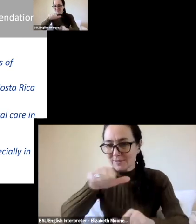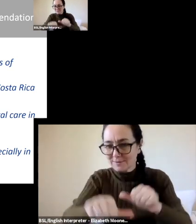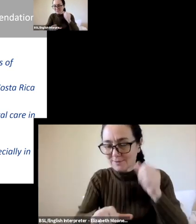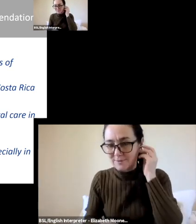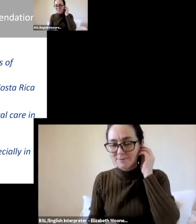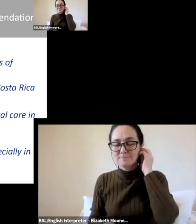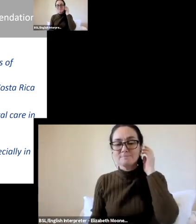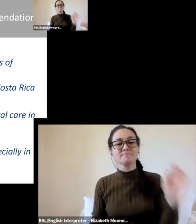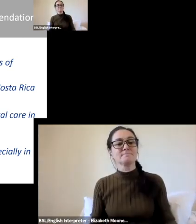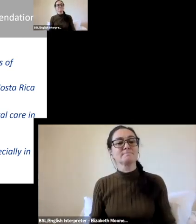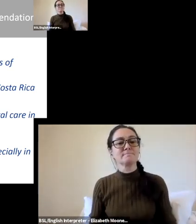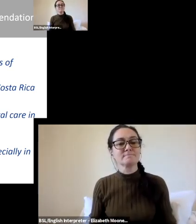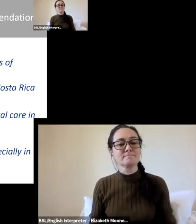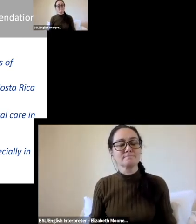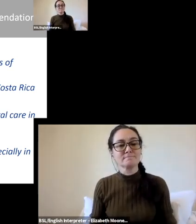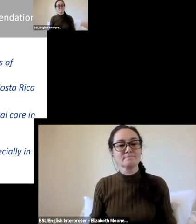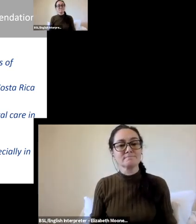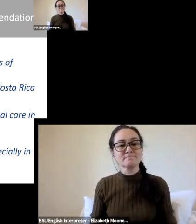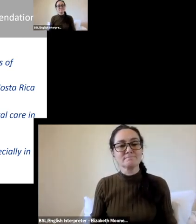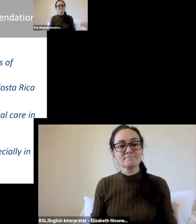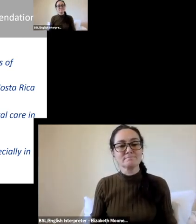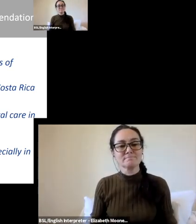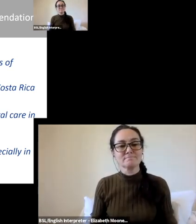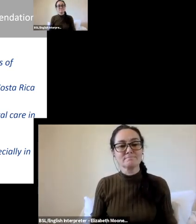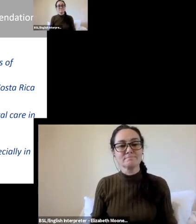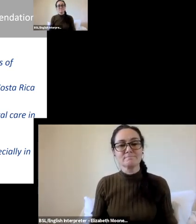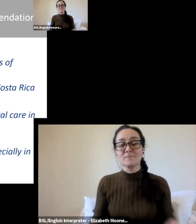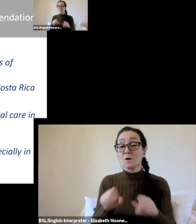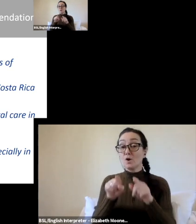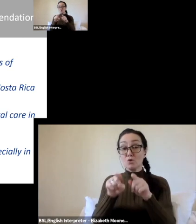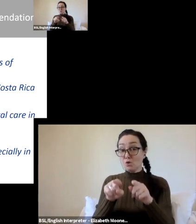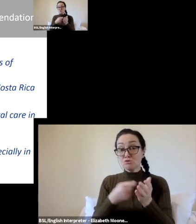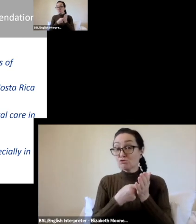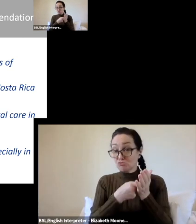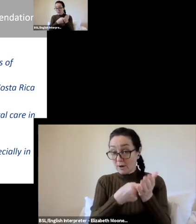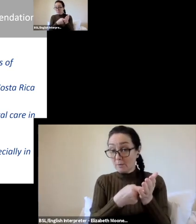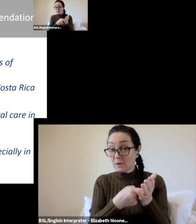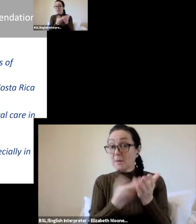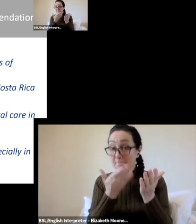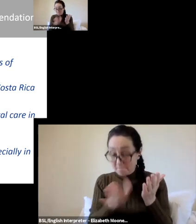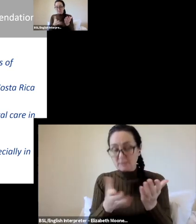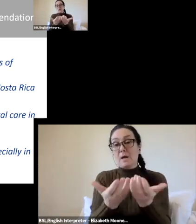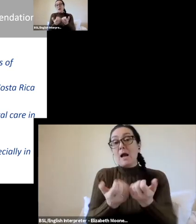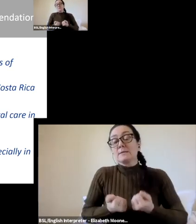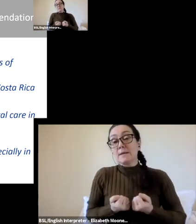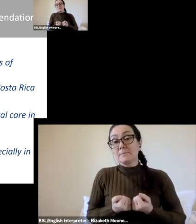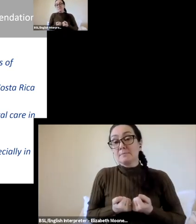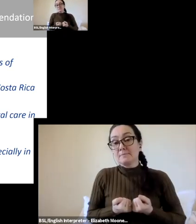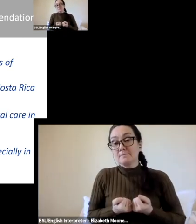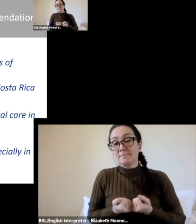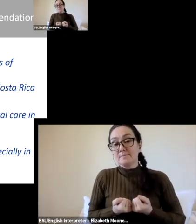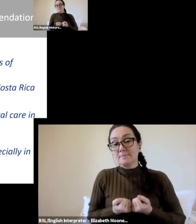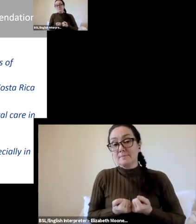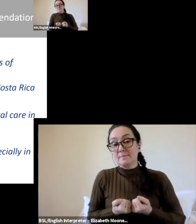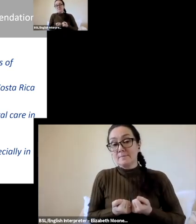the table. And those recommendations were accepted, and this legal, the change at